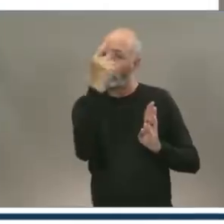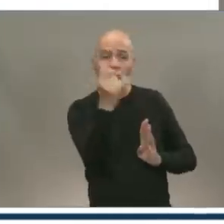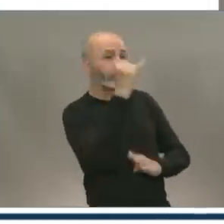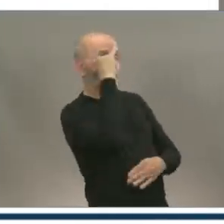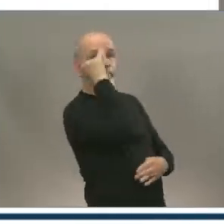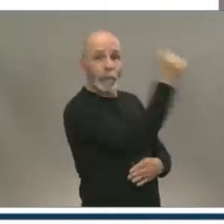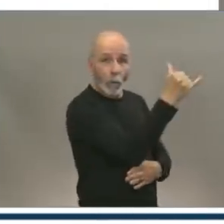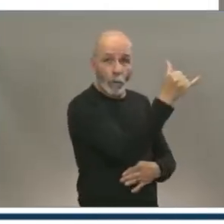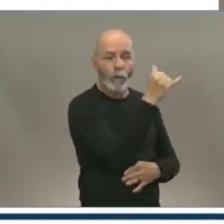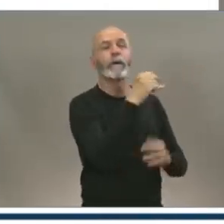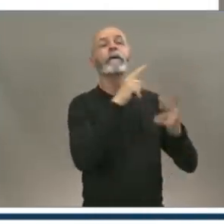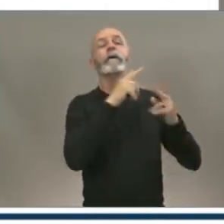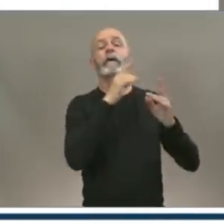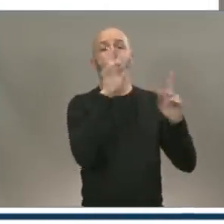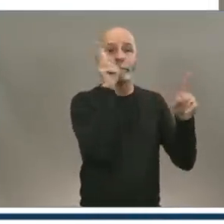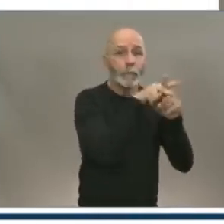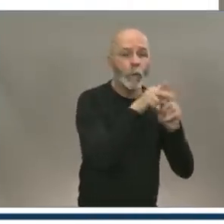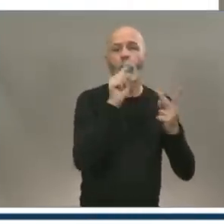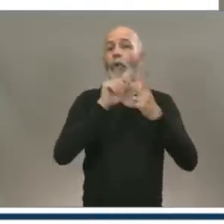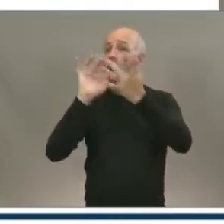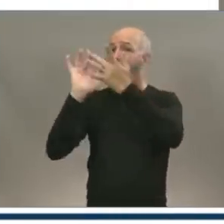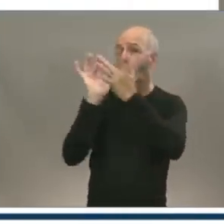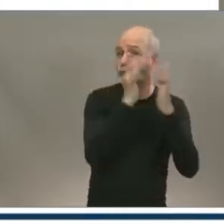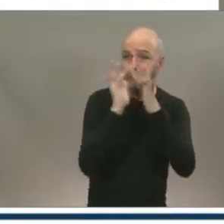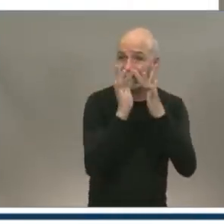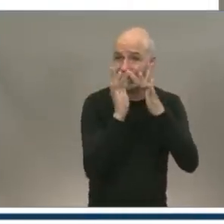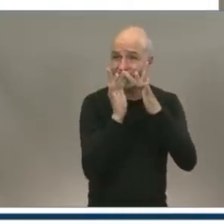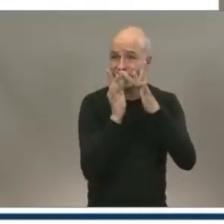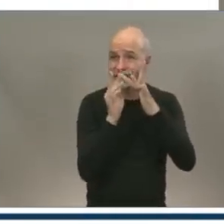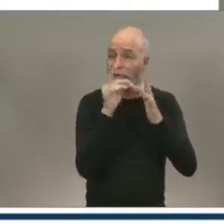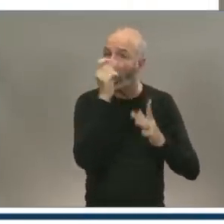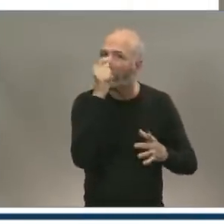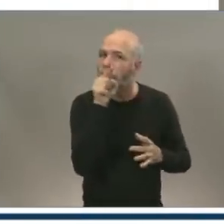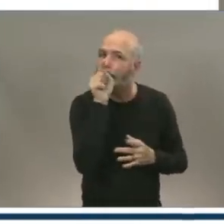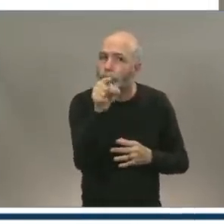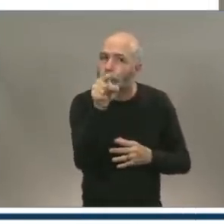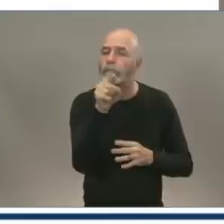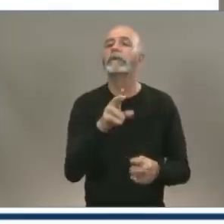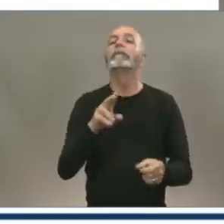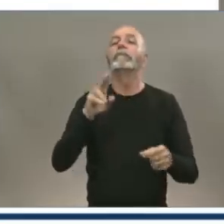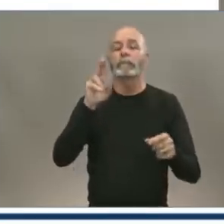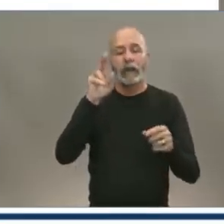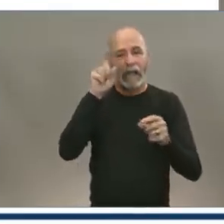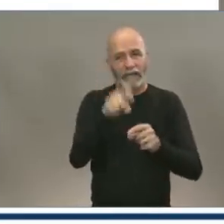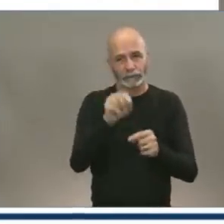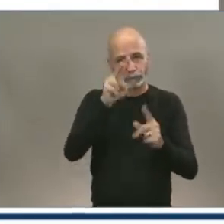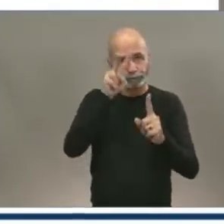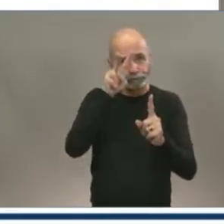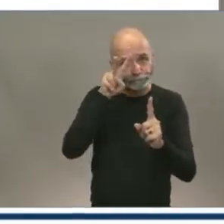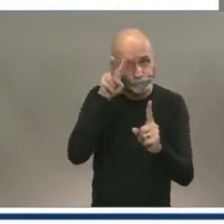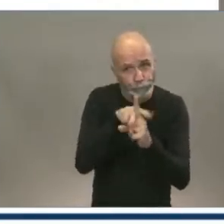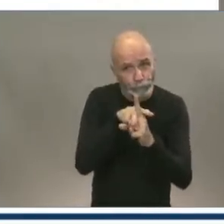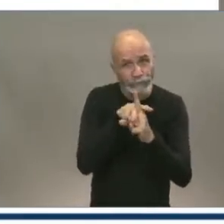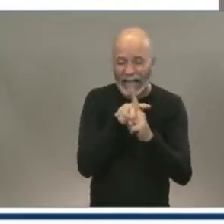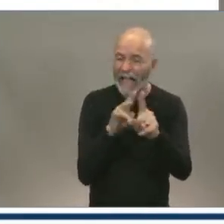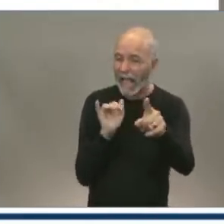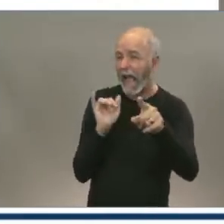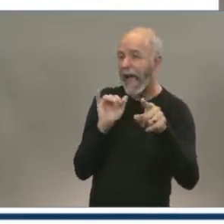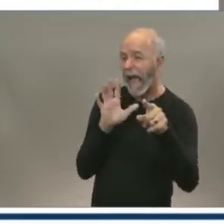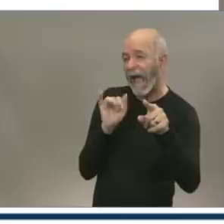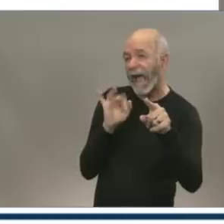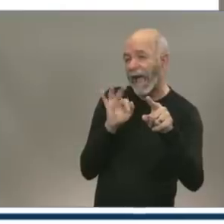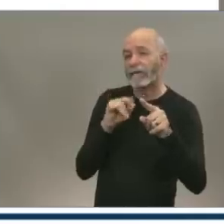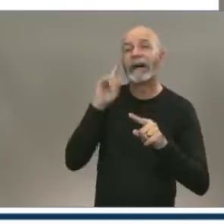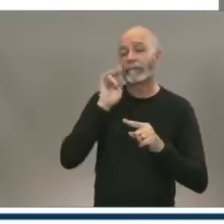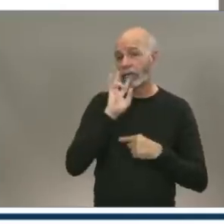However, I need to emphasize, you can only schedule your booster dose once, first of all, if you fit into one of those eligible groups,